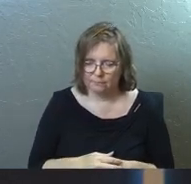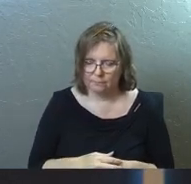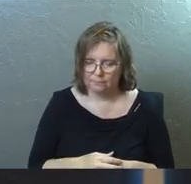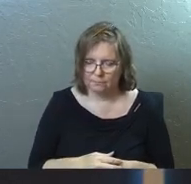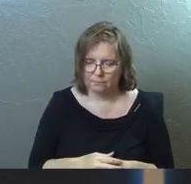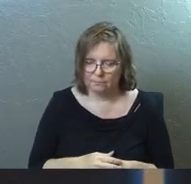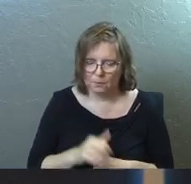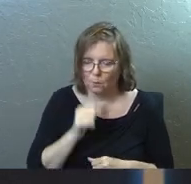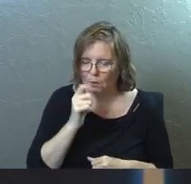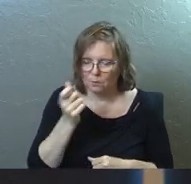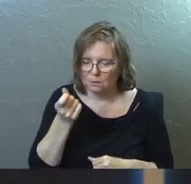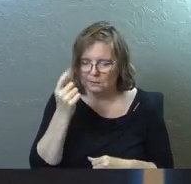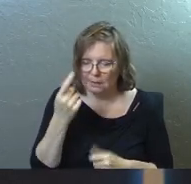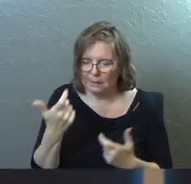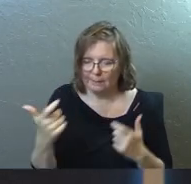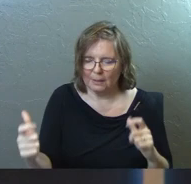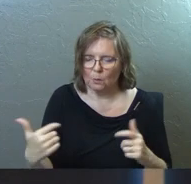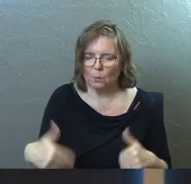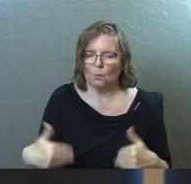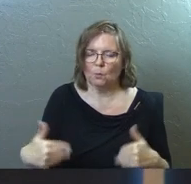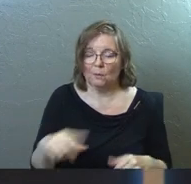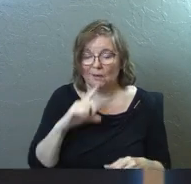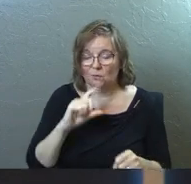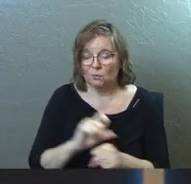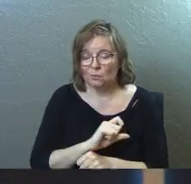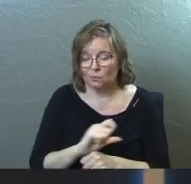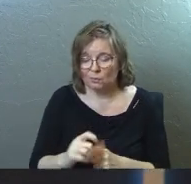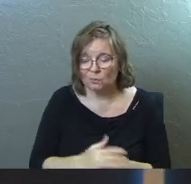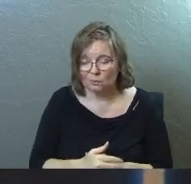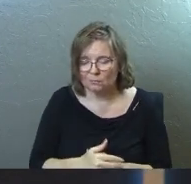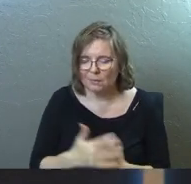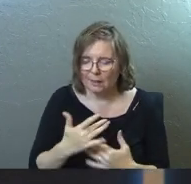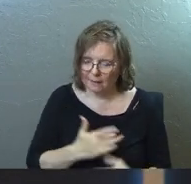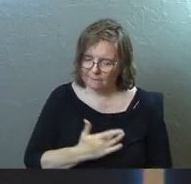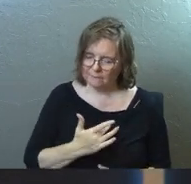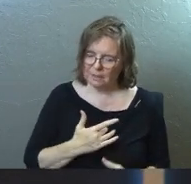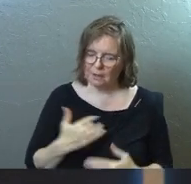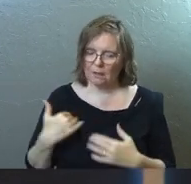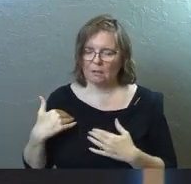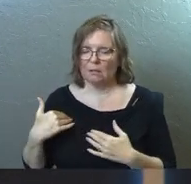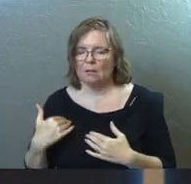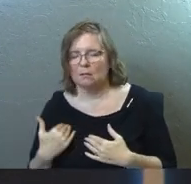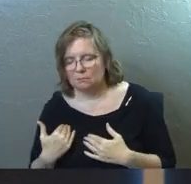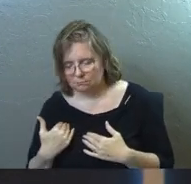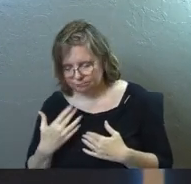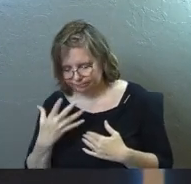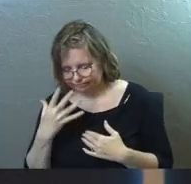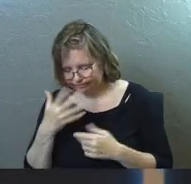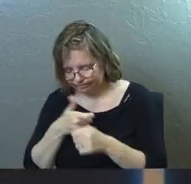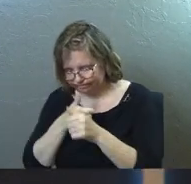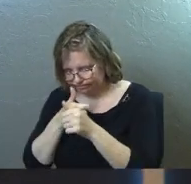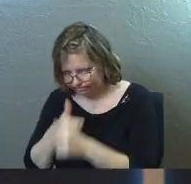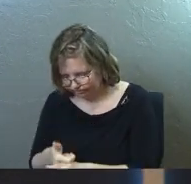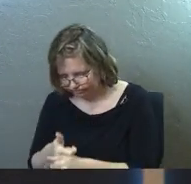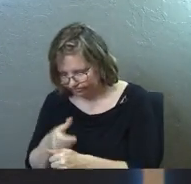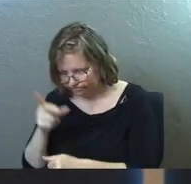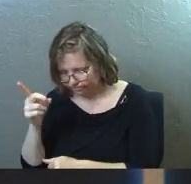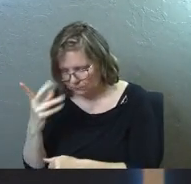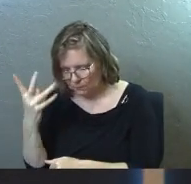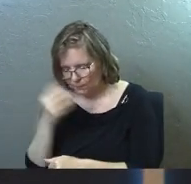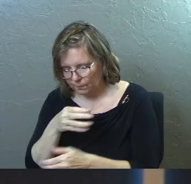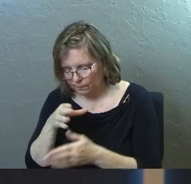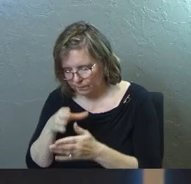Yes. We don't even understand how big it is, Lord. That's the truth. But let us feel the weight of it in such a beautiful way, God. In such a beautiful